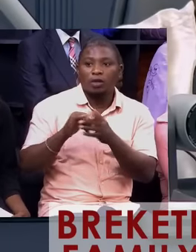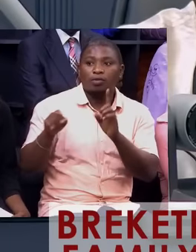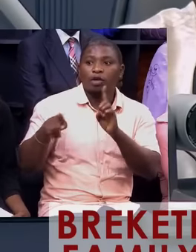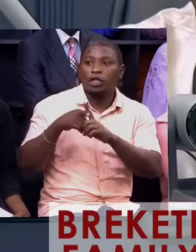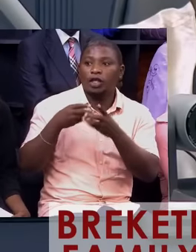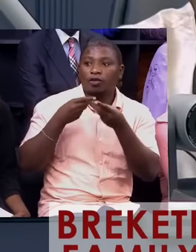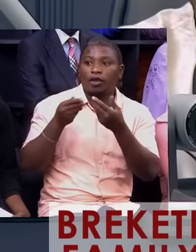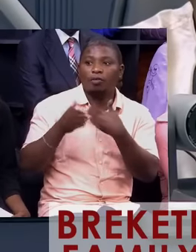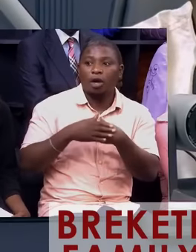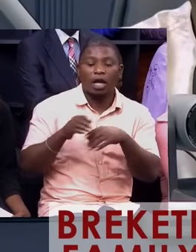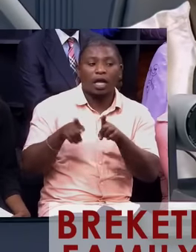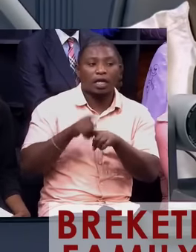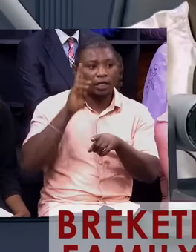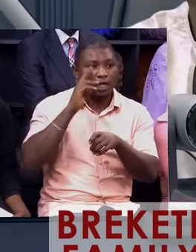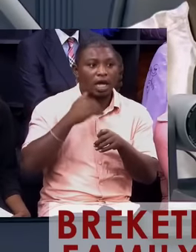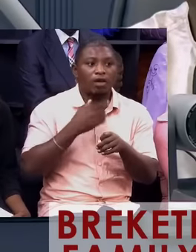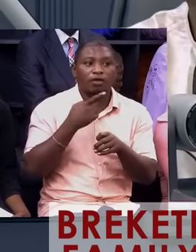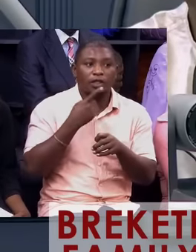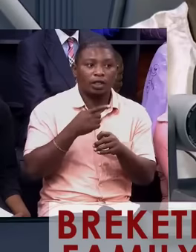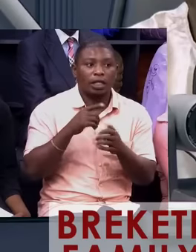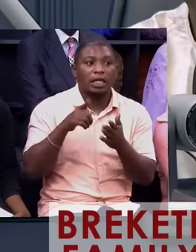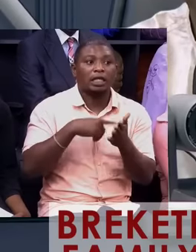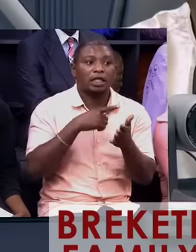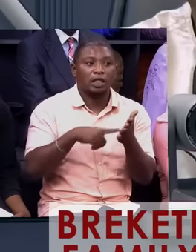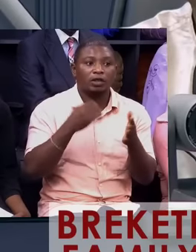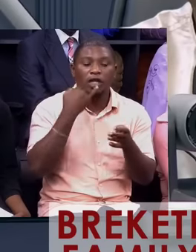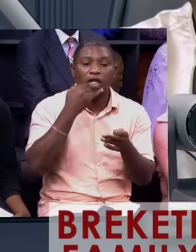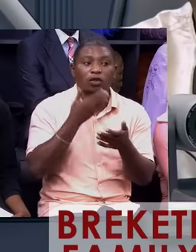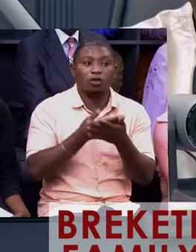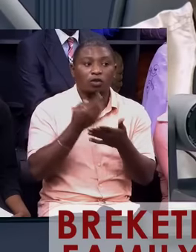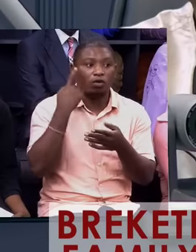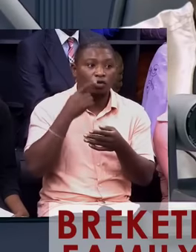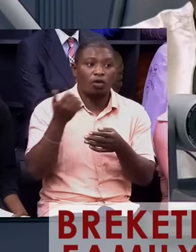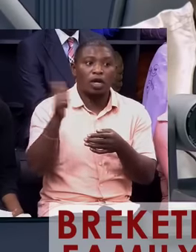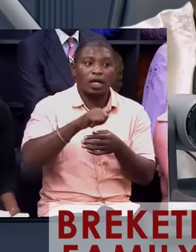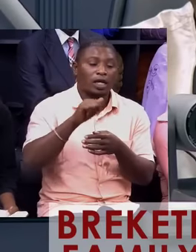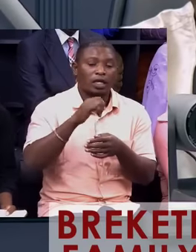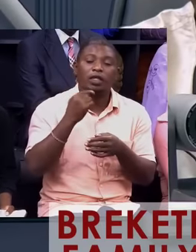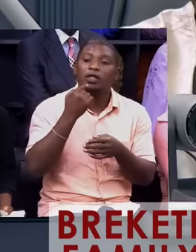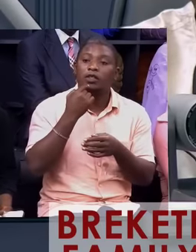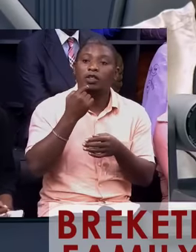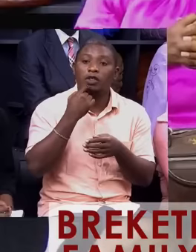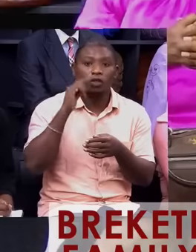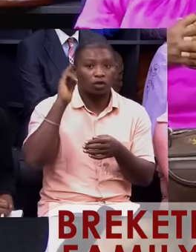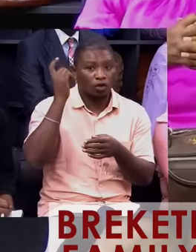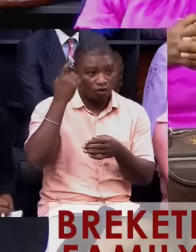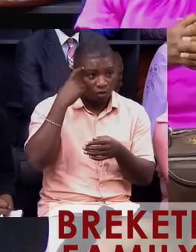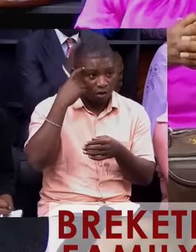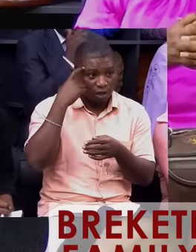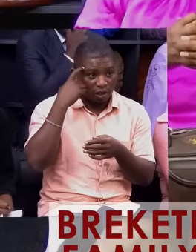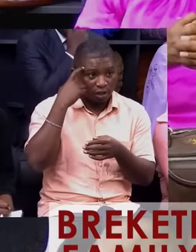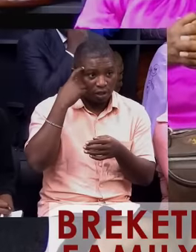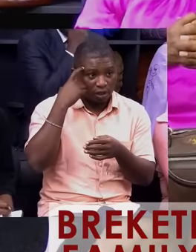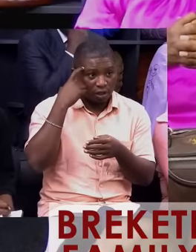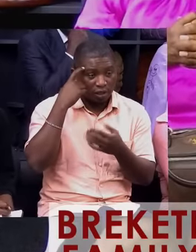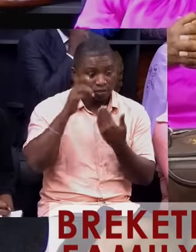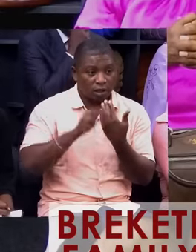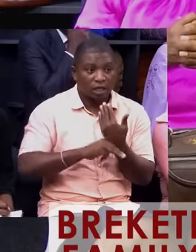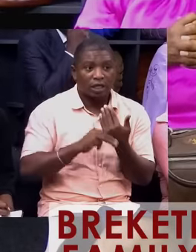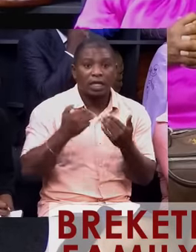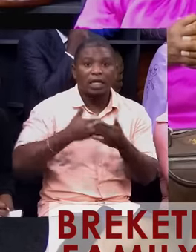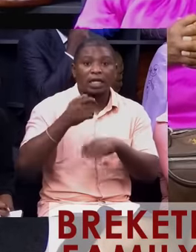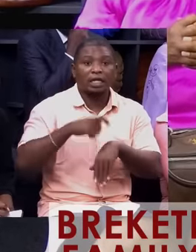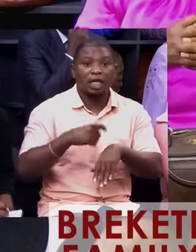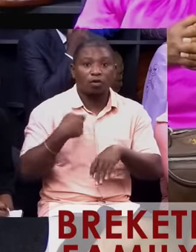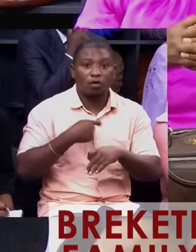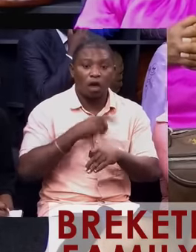and as he has said criticism is good for any serious government the next time we about to roll